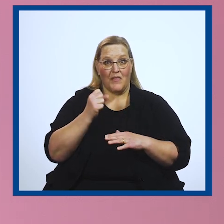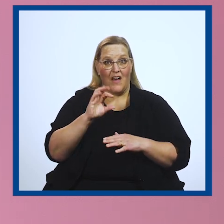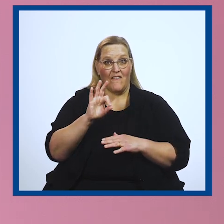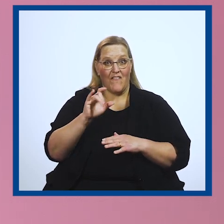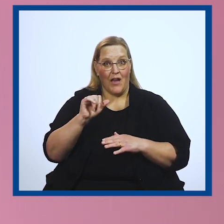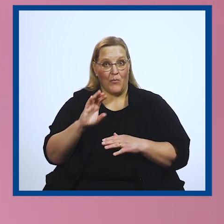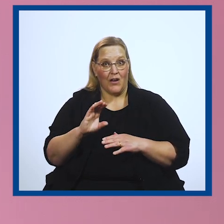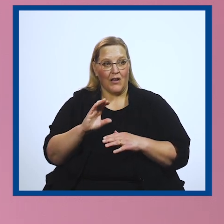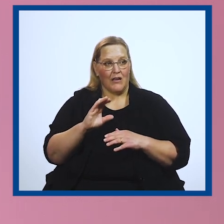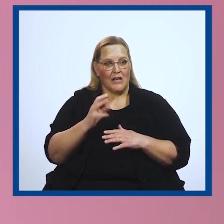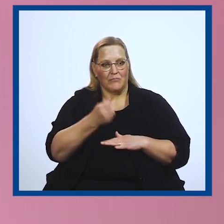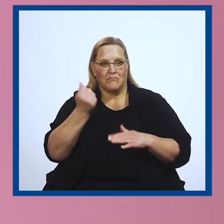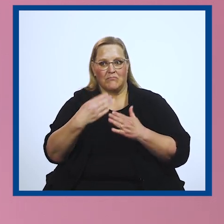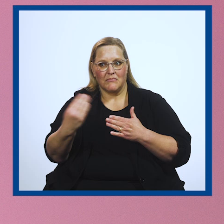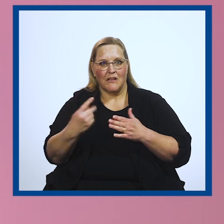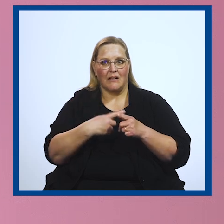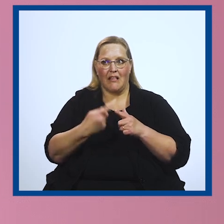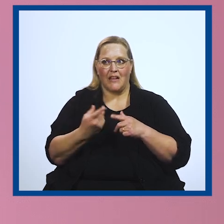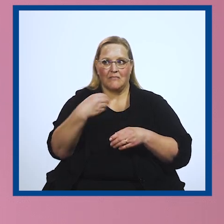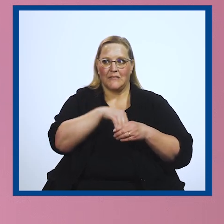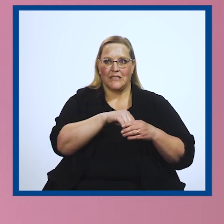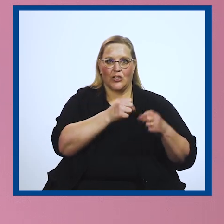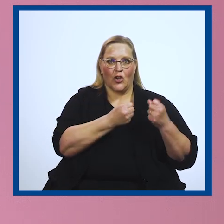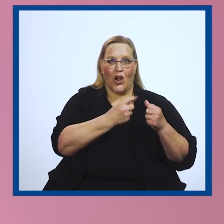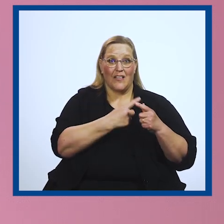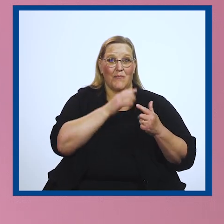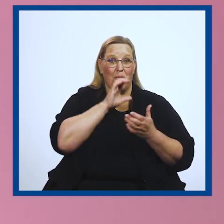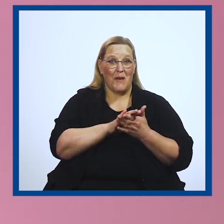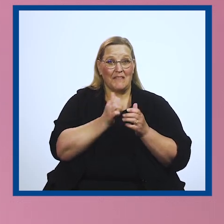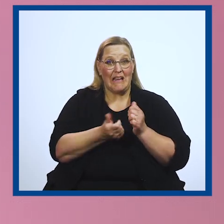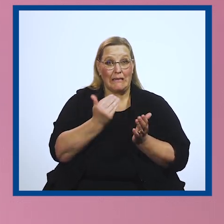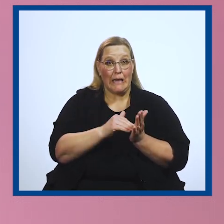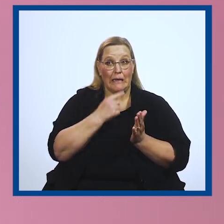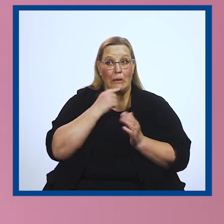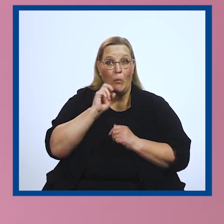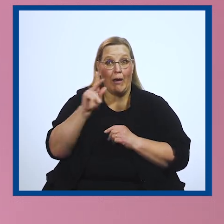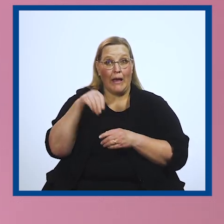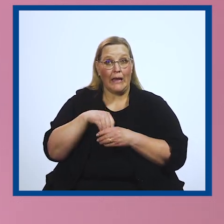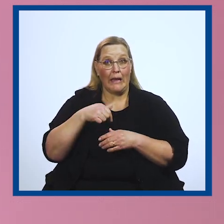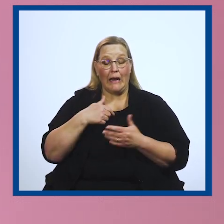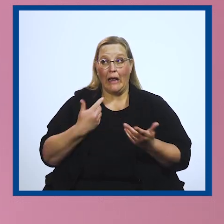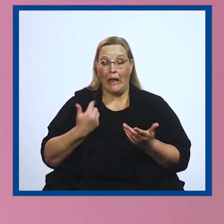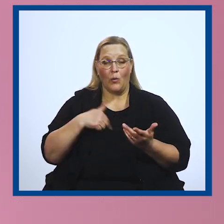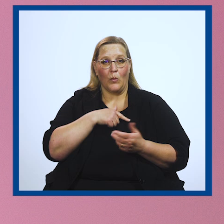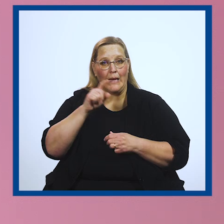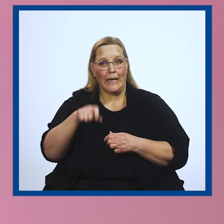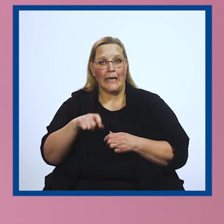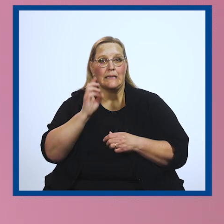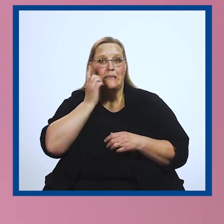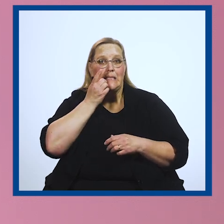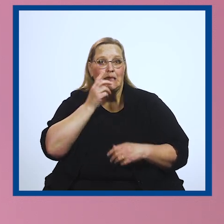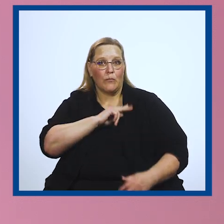could and I got out to the car and then my wife texted me again and said, go back in. Kurt, we need the